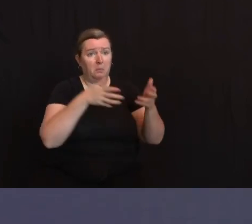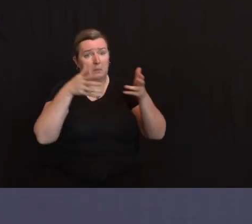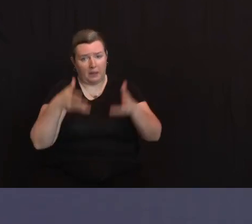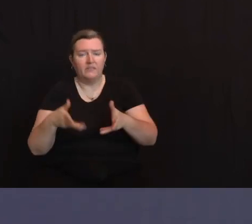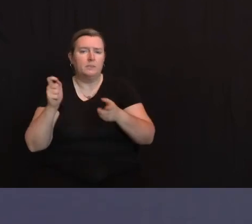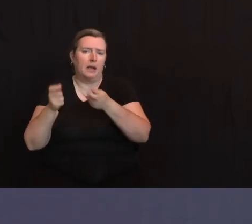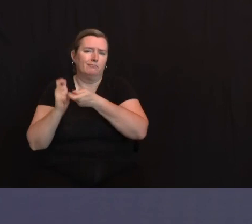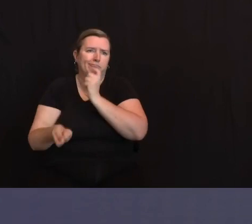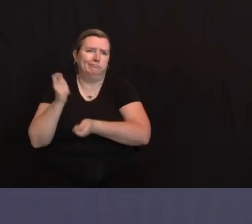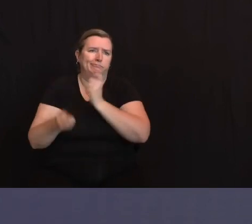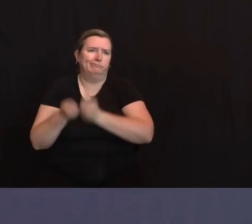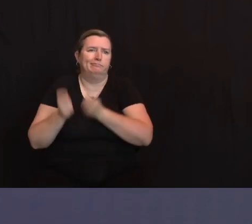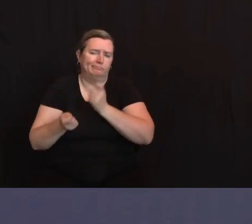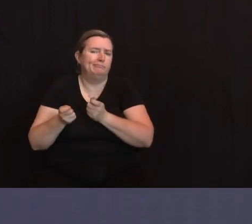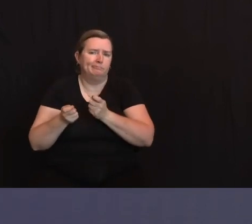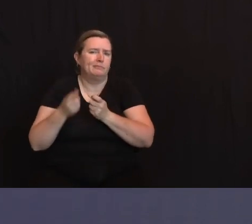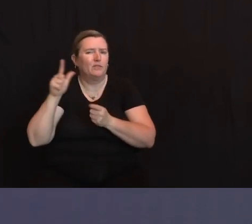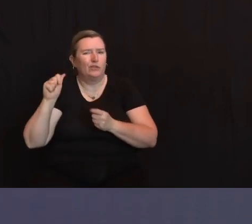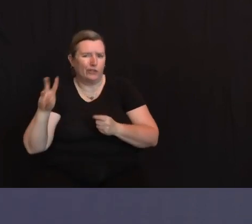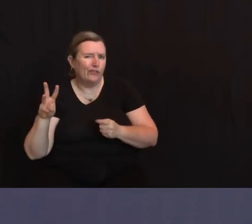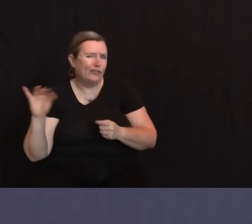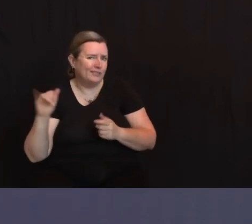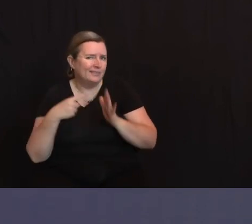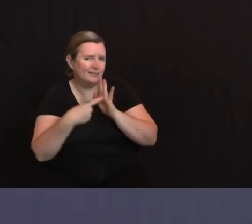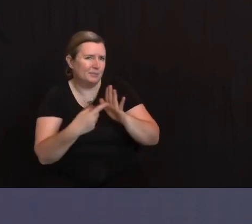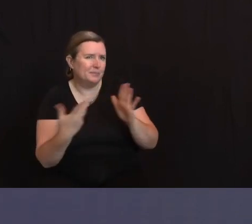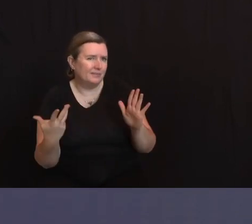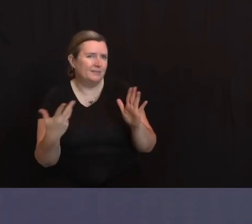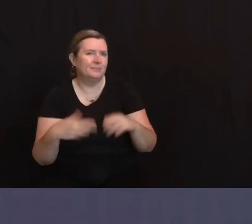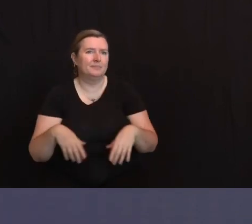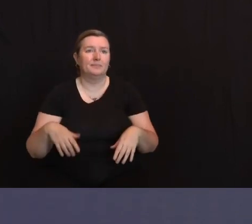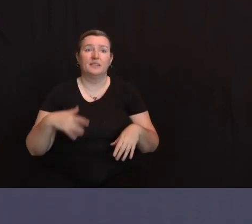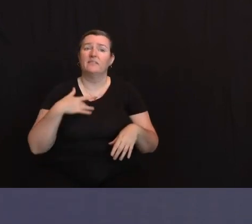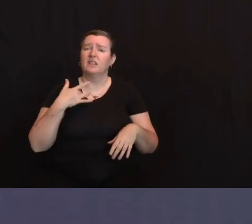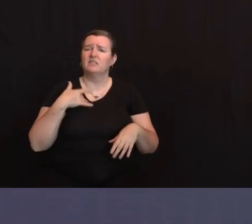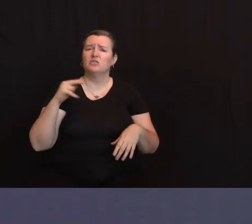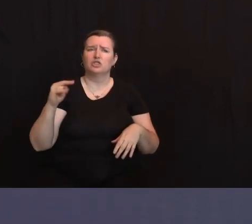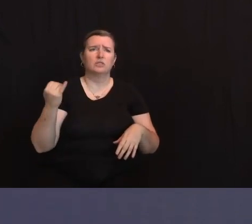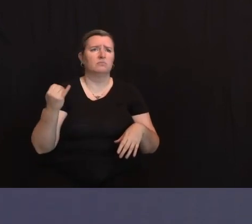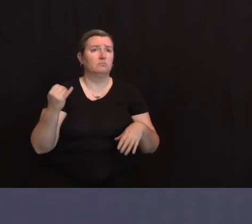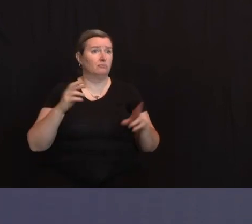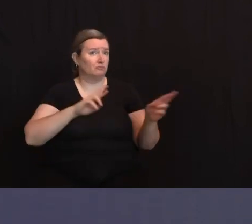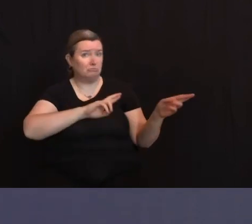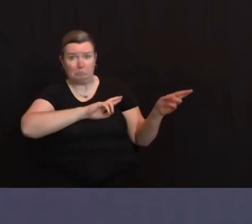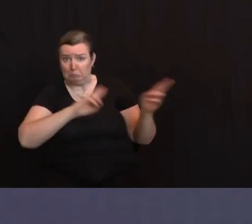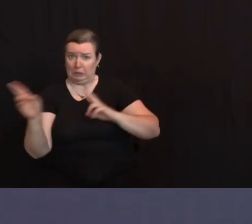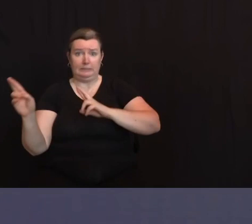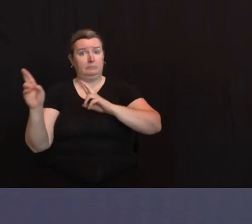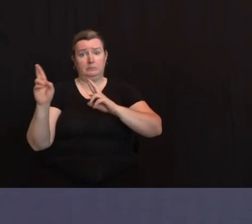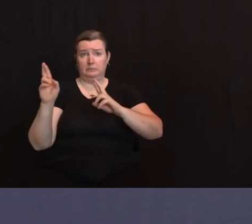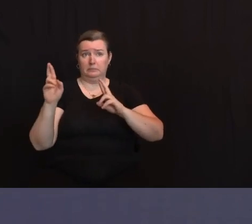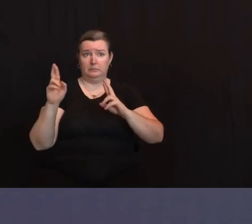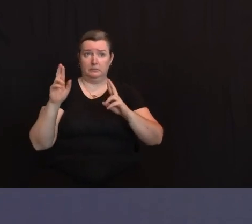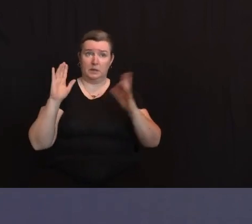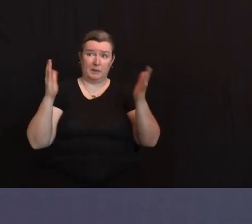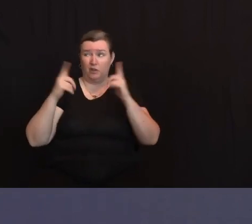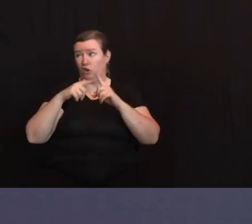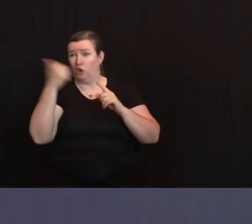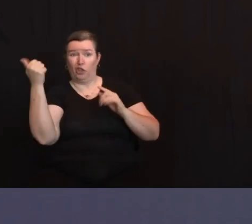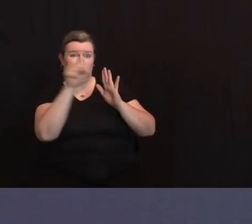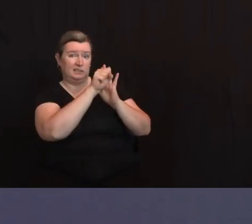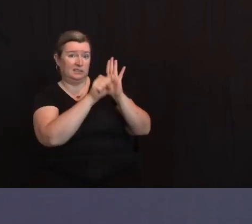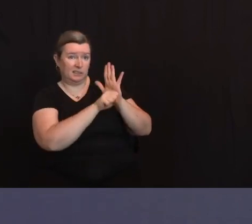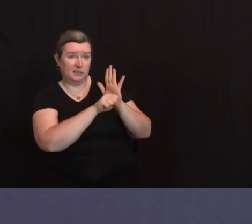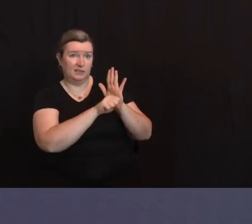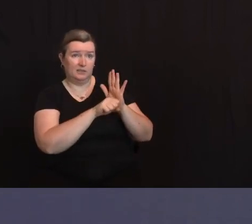answer, a non-medical professional, is we're as ready as any state is in America, but while we hope for the best, we're going to continue to prepare